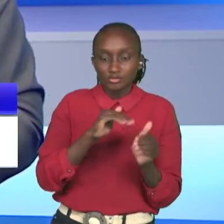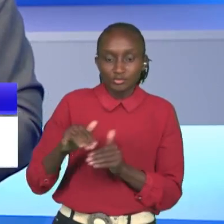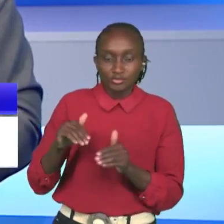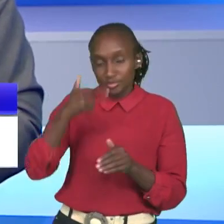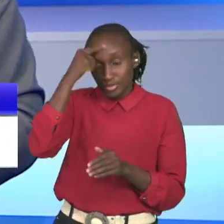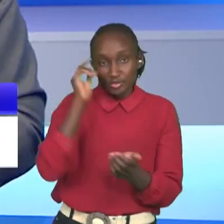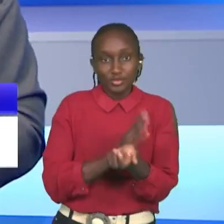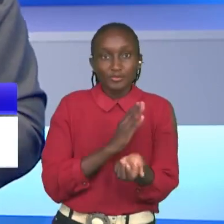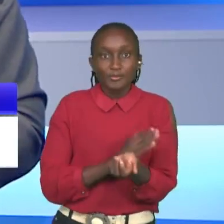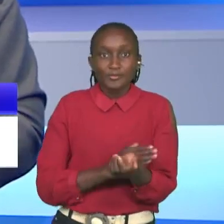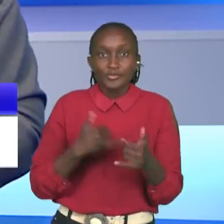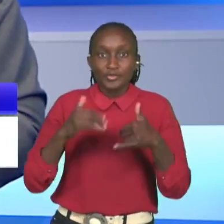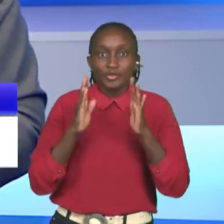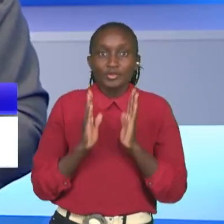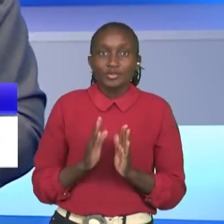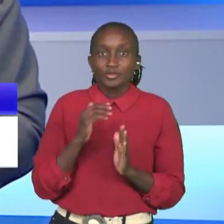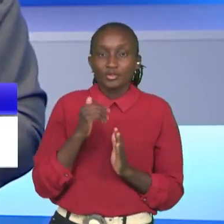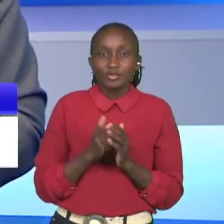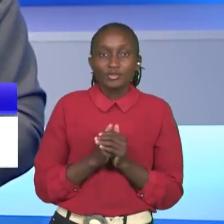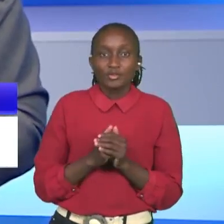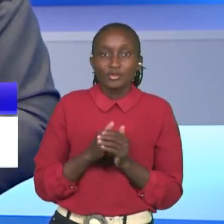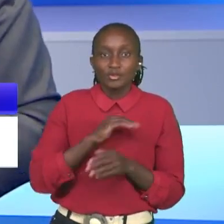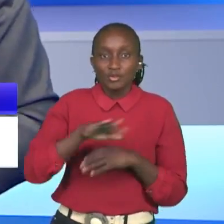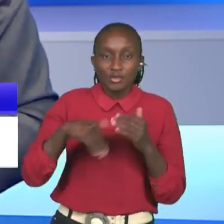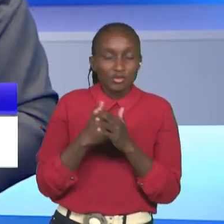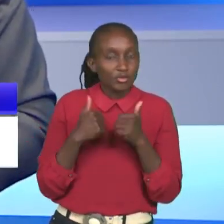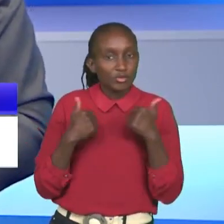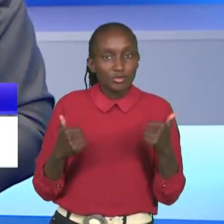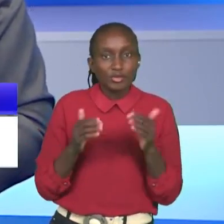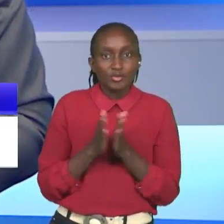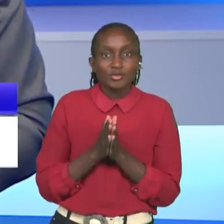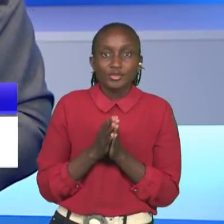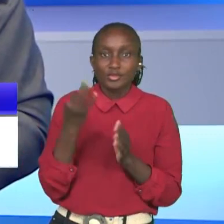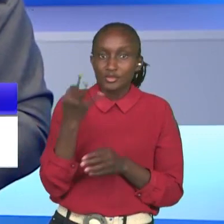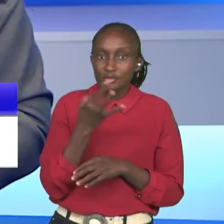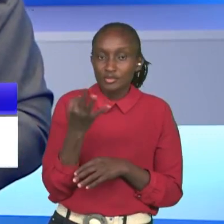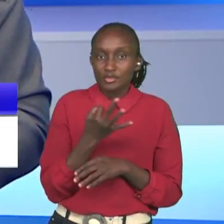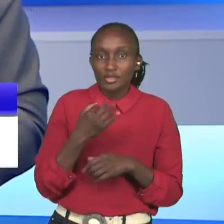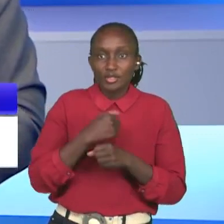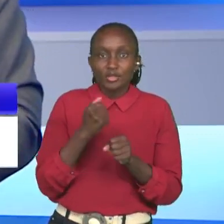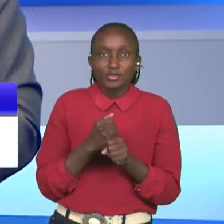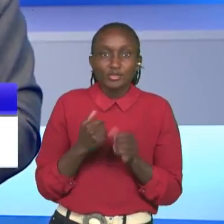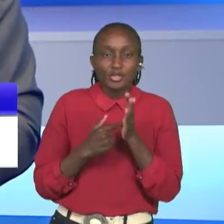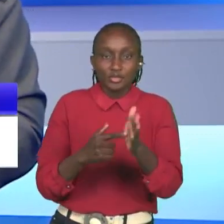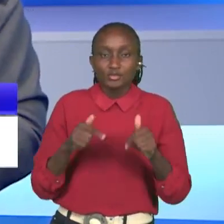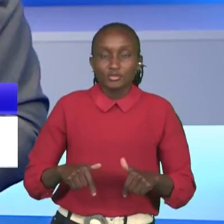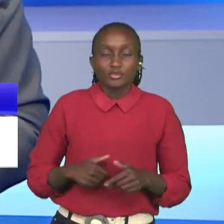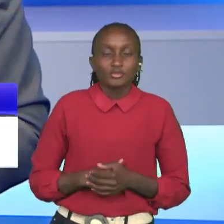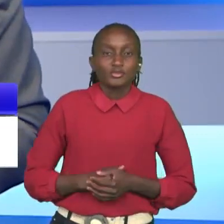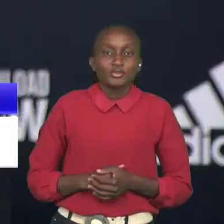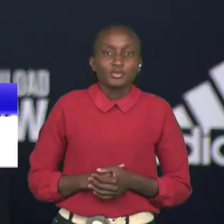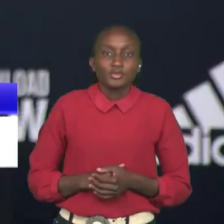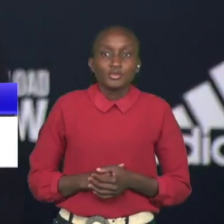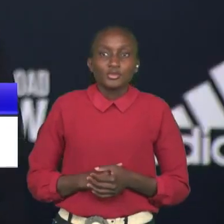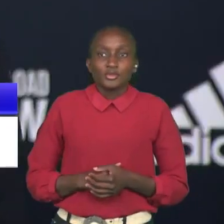Holding, Hector Bellerin and Kieran Thierry are all fit, with the latter available to make his Premier League debut tonight.